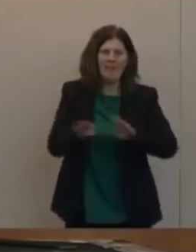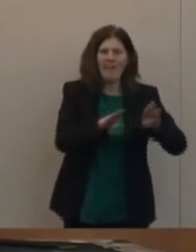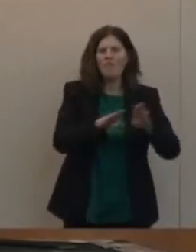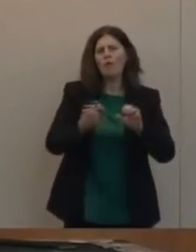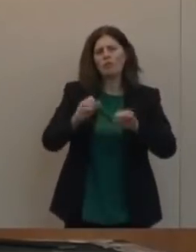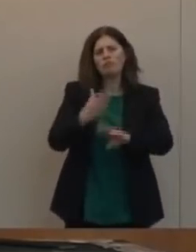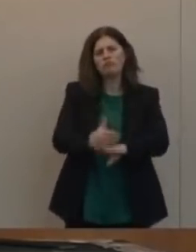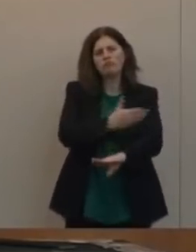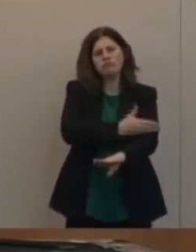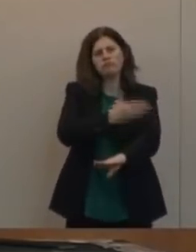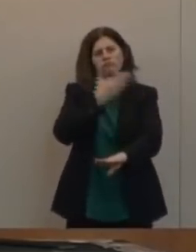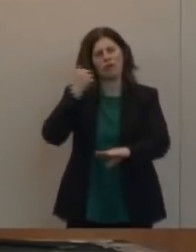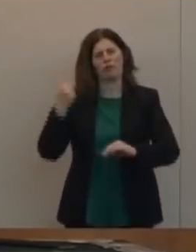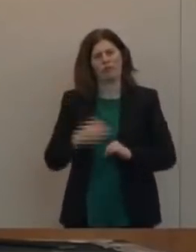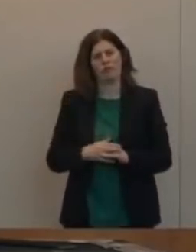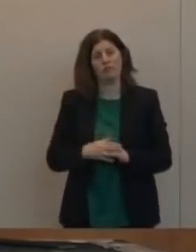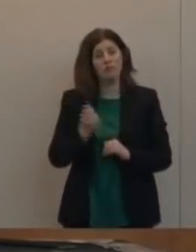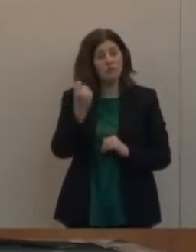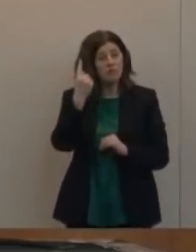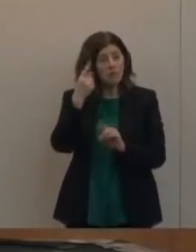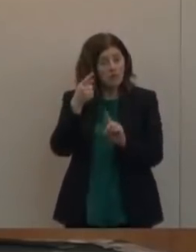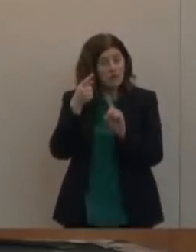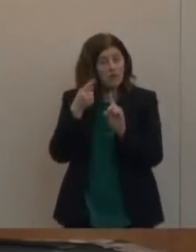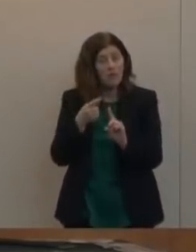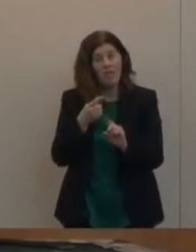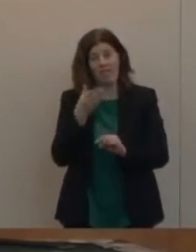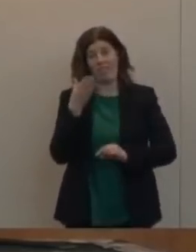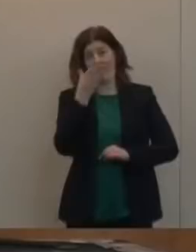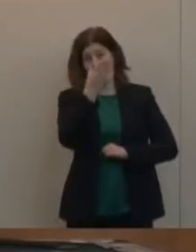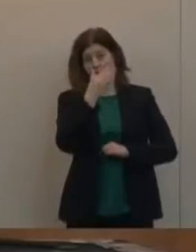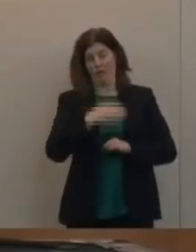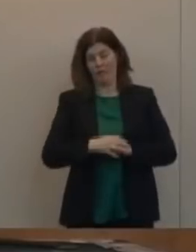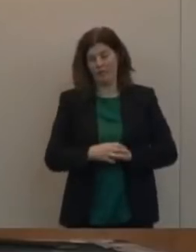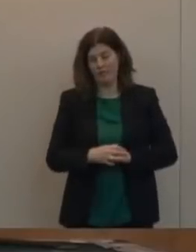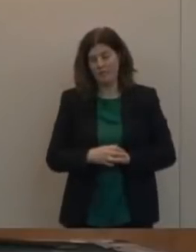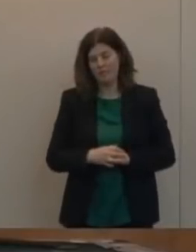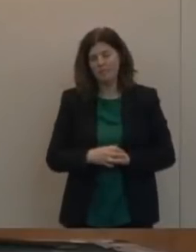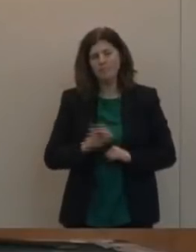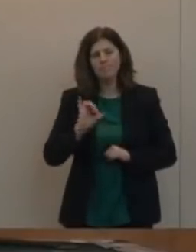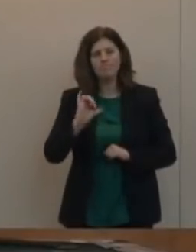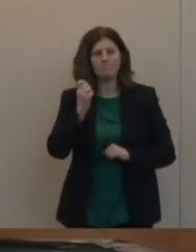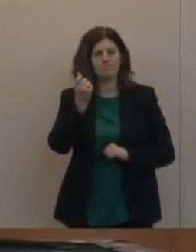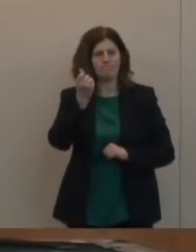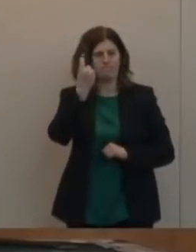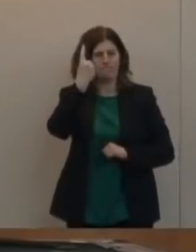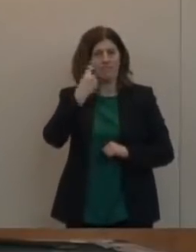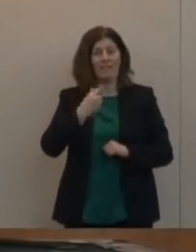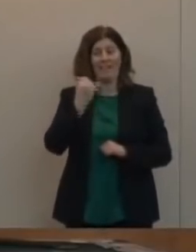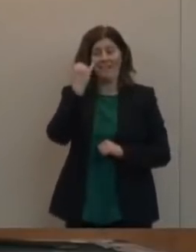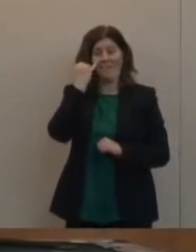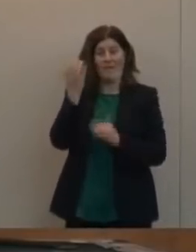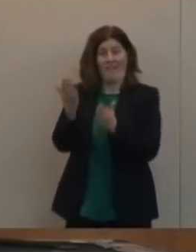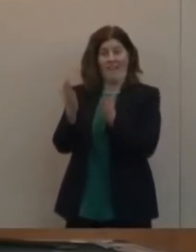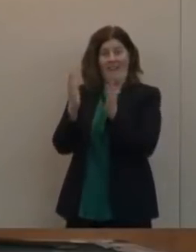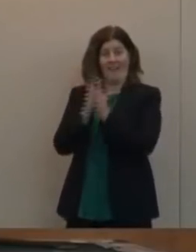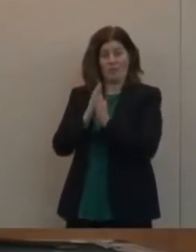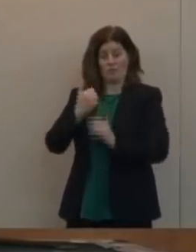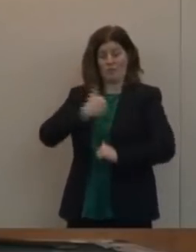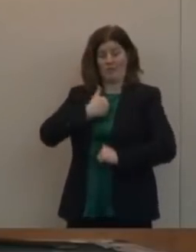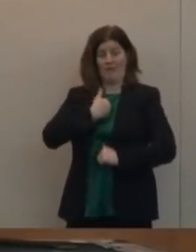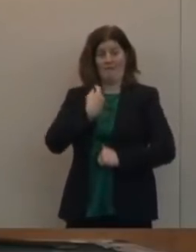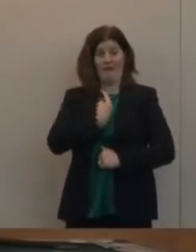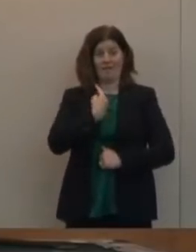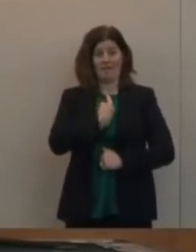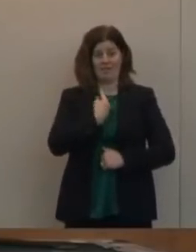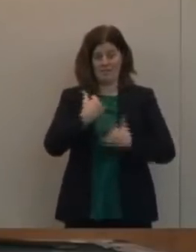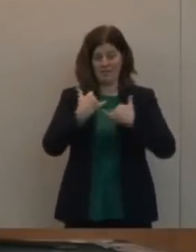bit better job. In particular there, it is clear now that when we ask people to self-isolate,